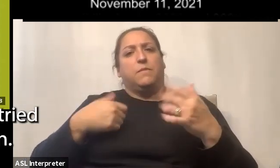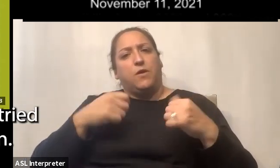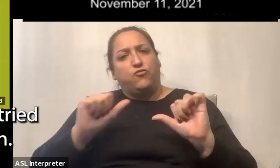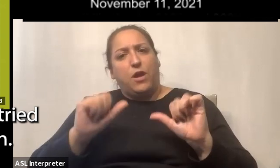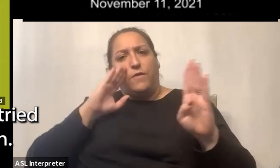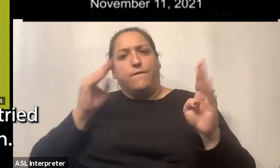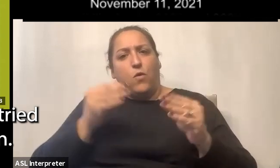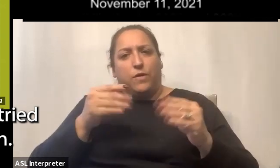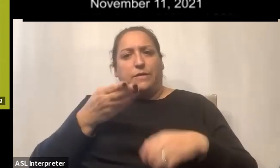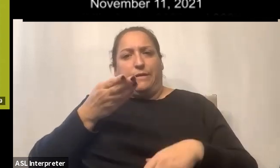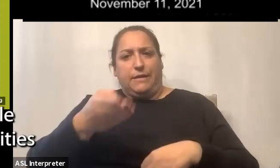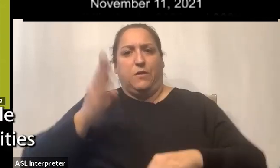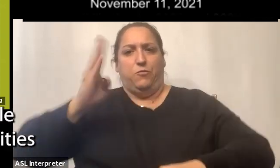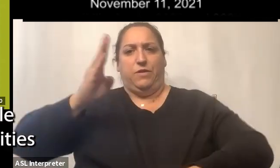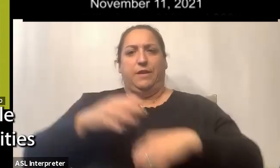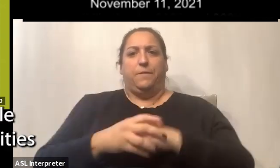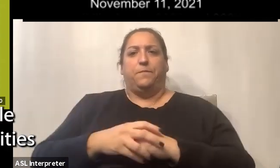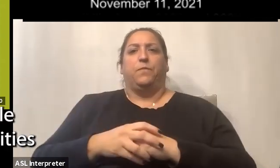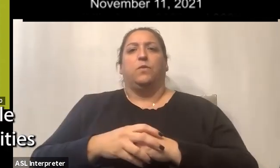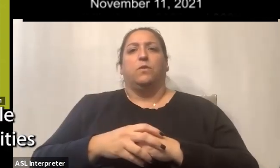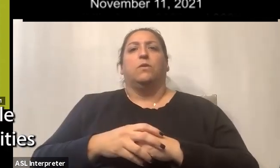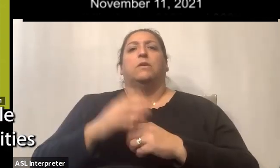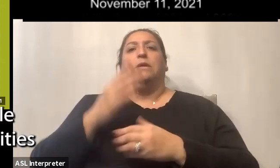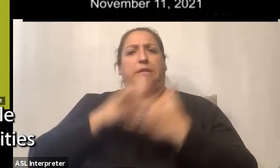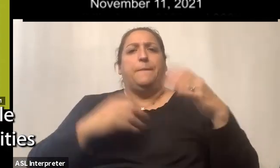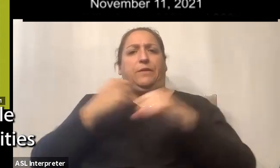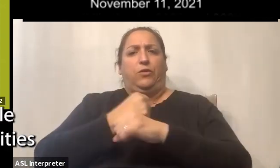in this presentation. So some statistics of